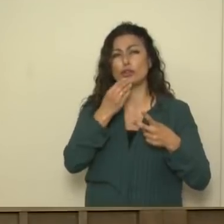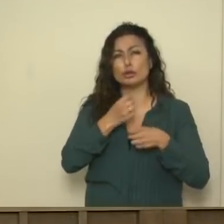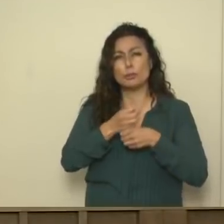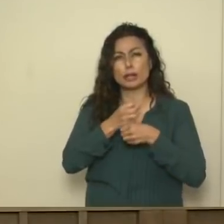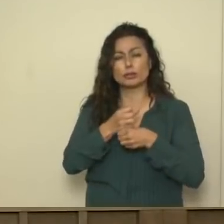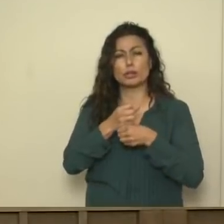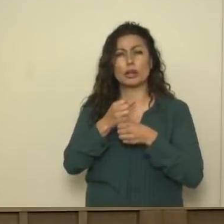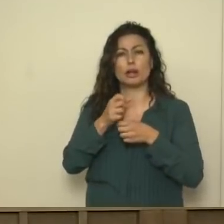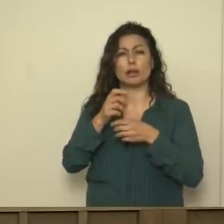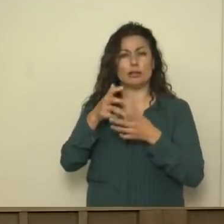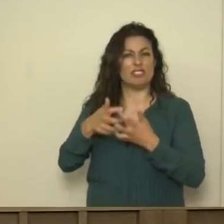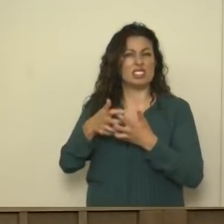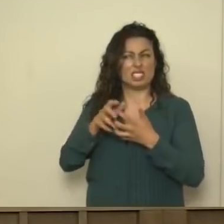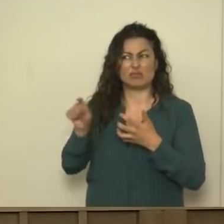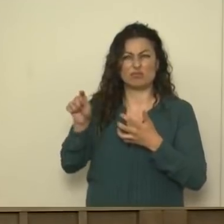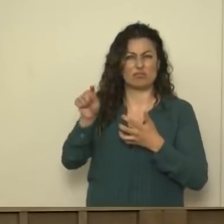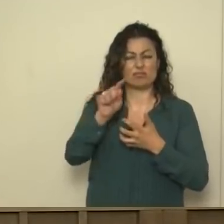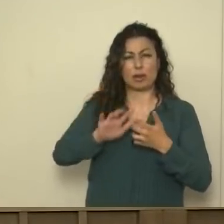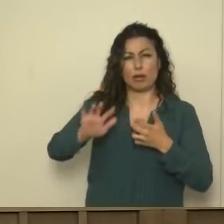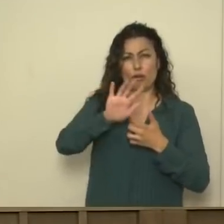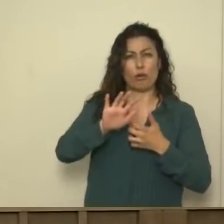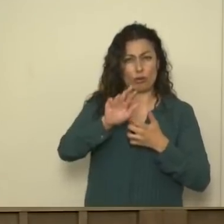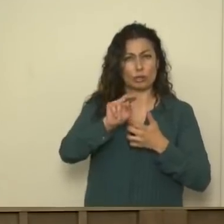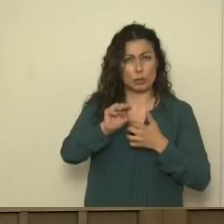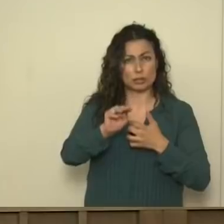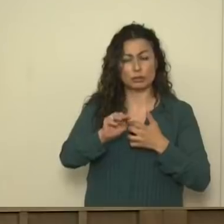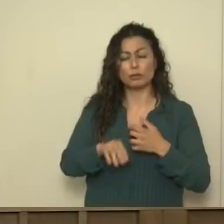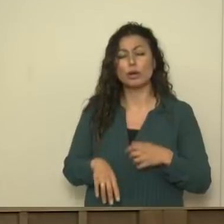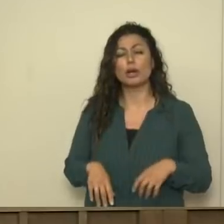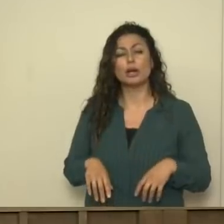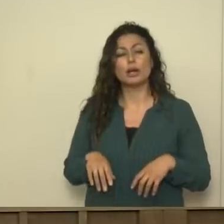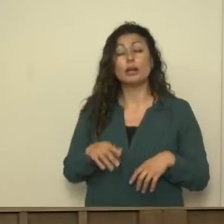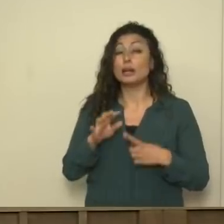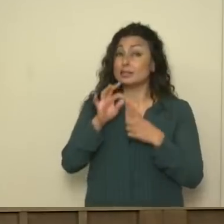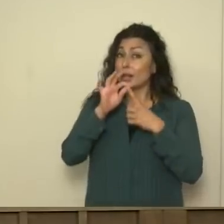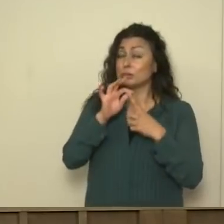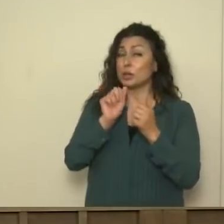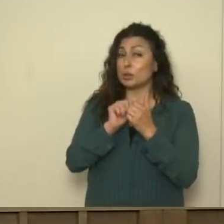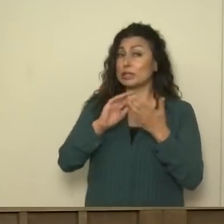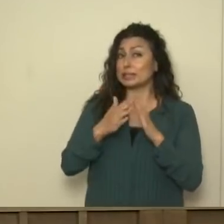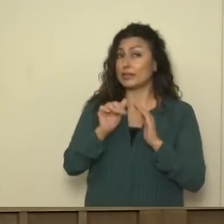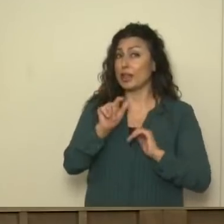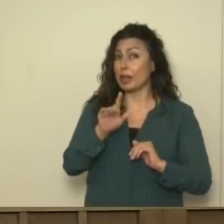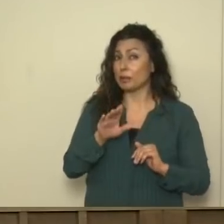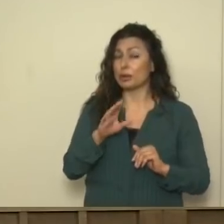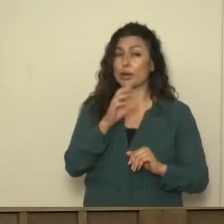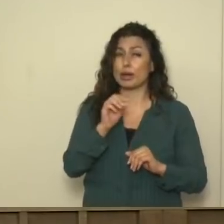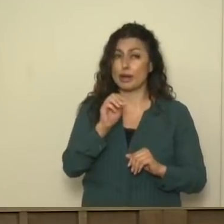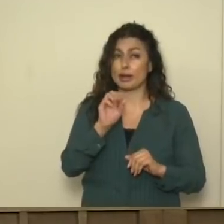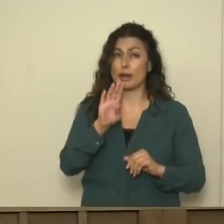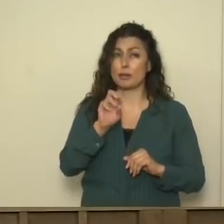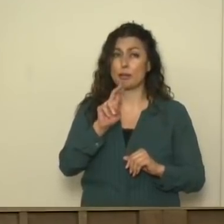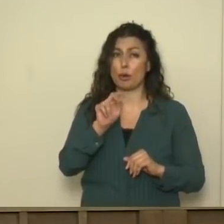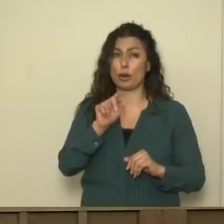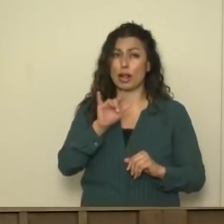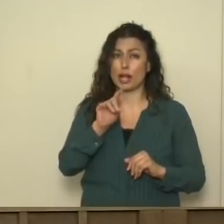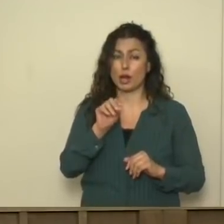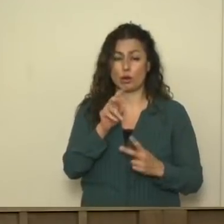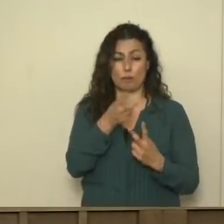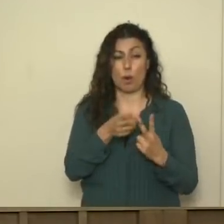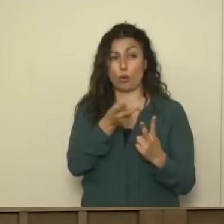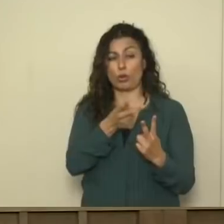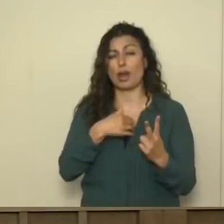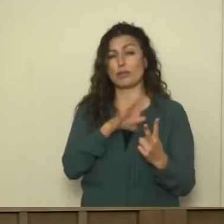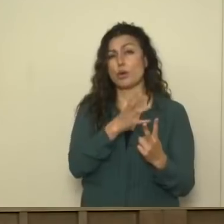manufacturing facilities throughout the state of New Mexico, with the exception of the city of Albuquerque and Bernalillo County, which both have their